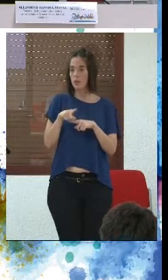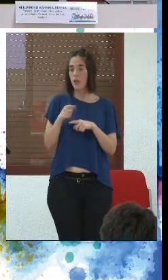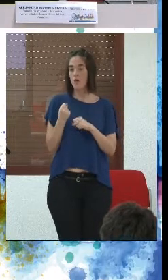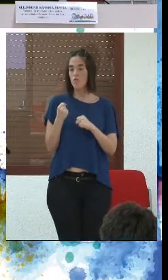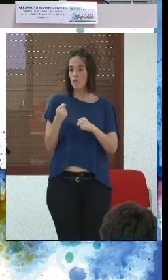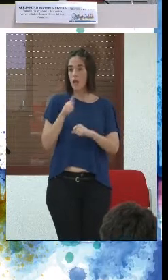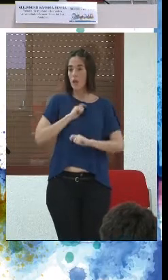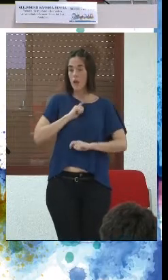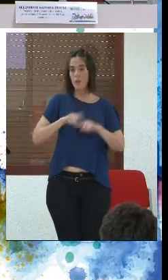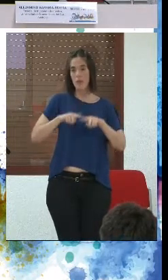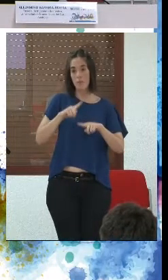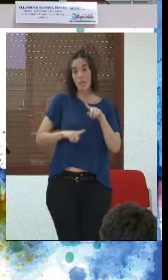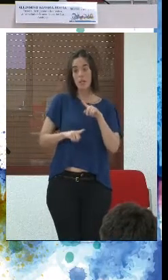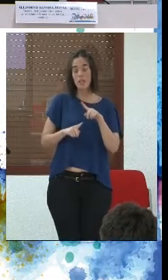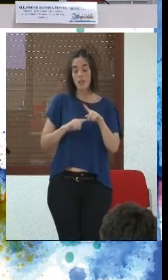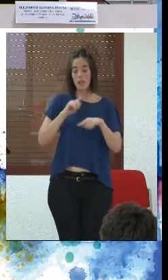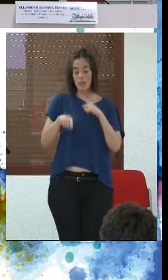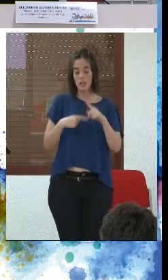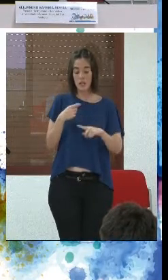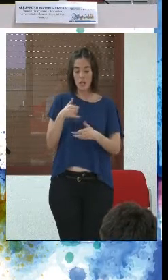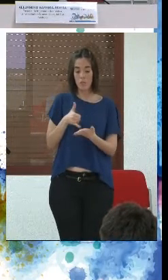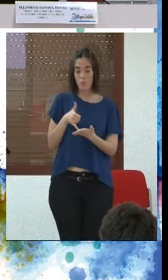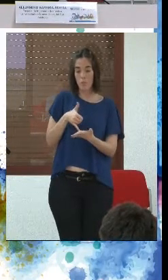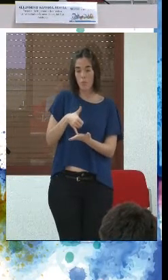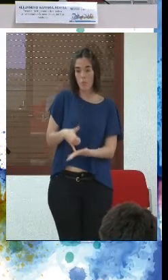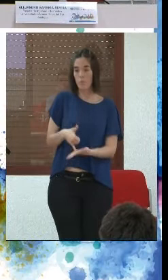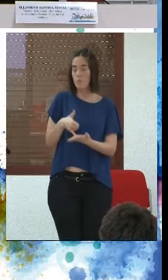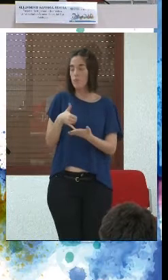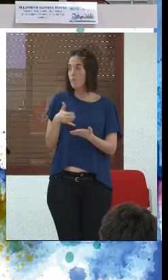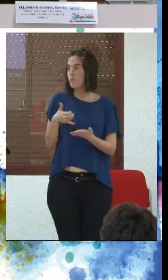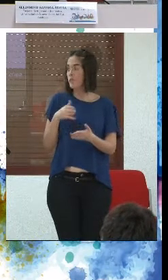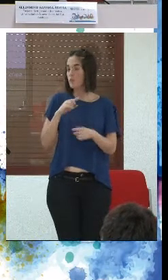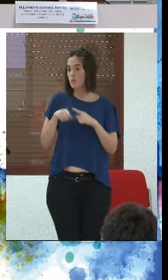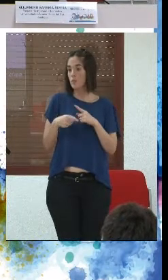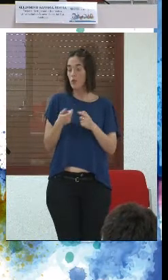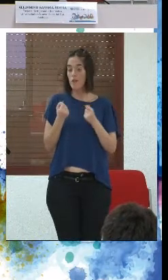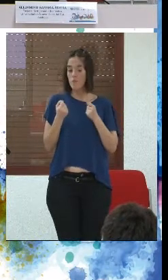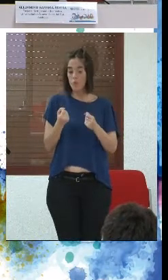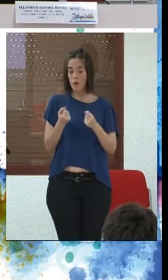impedance knee that gives greater or less strength.